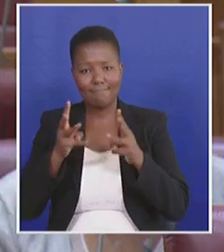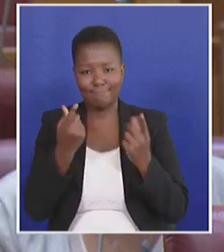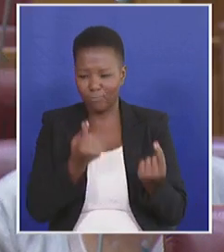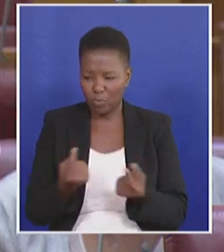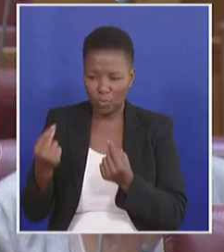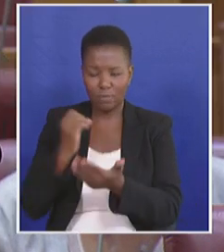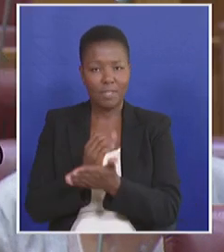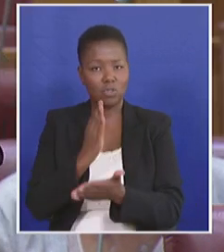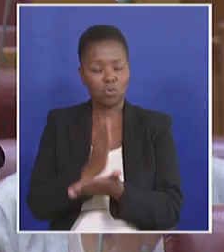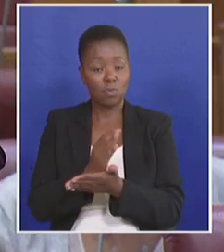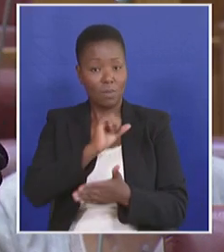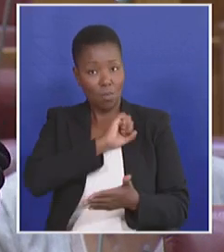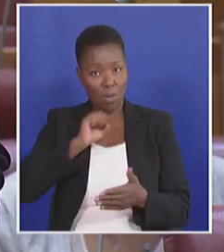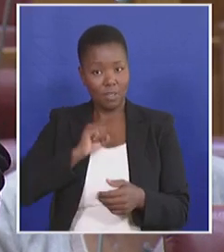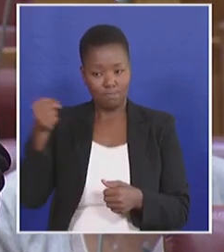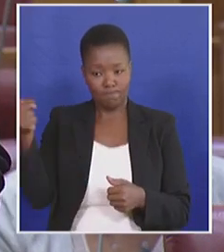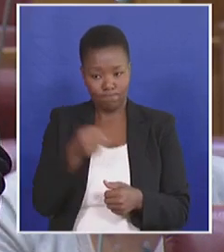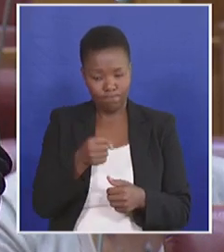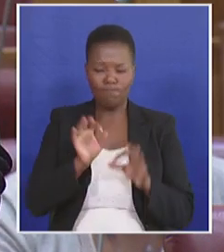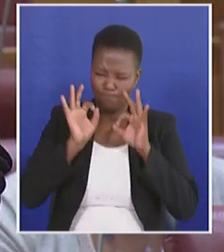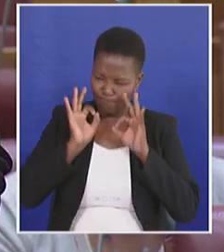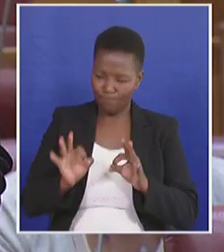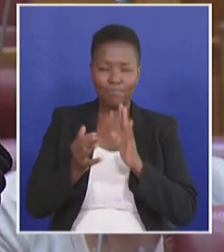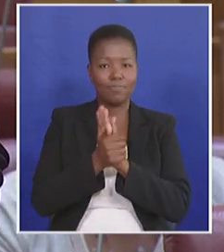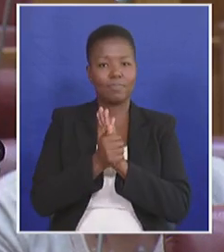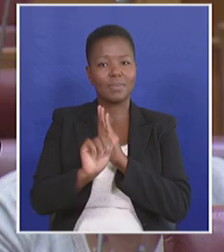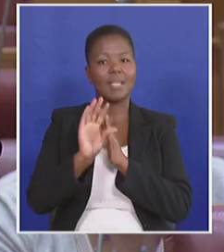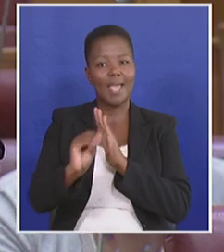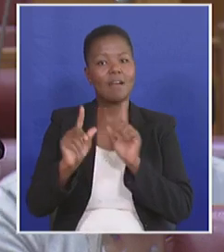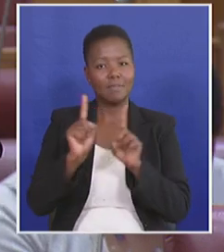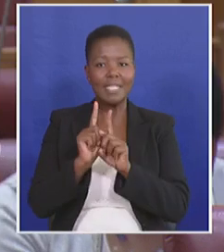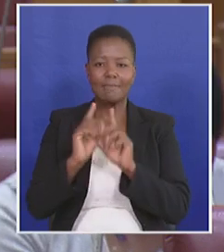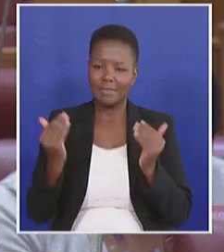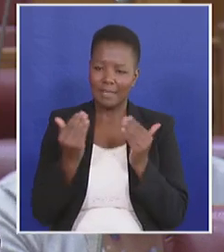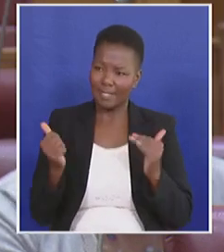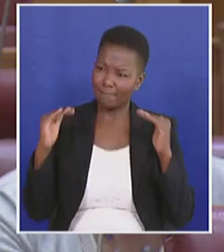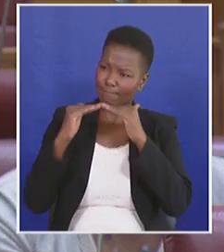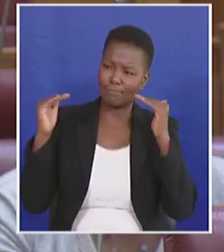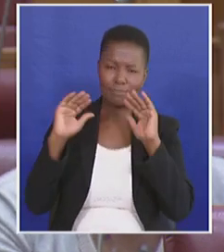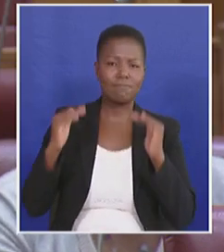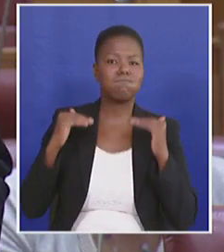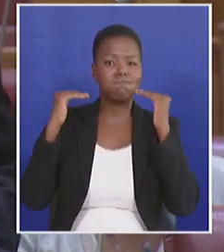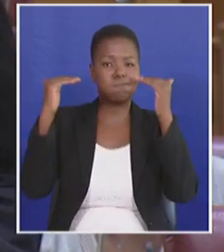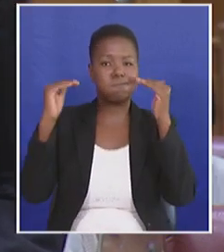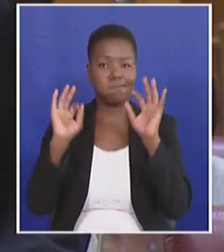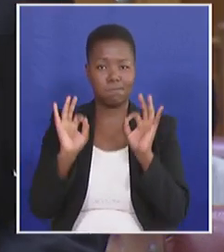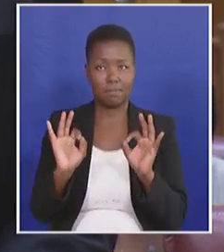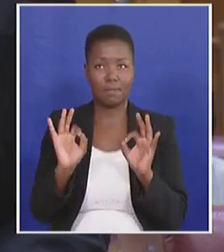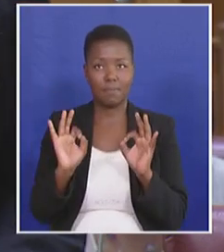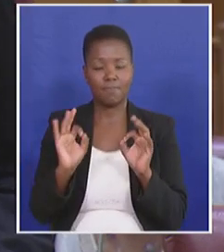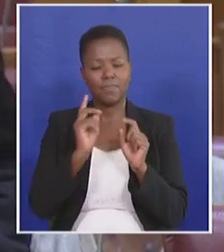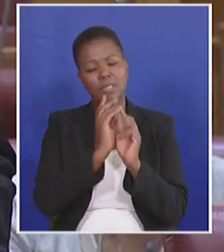are competent enough to deliver acceptable standard of service to the communities. These measures